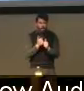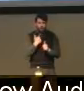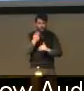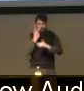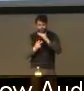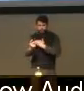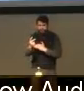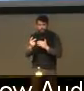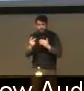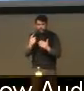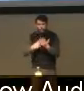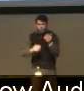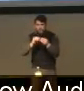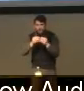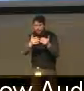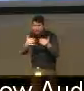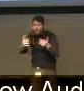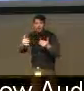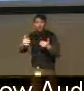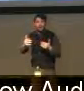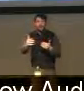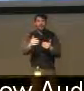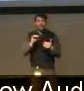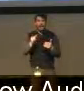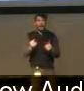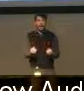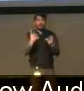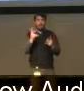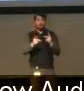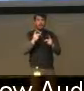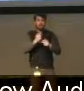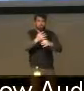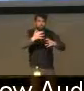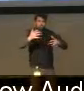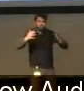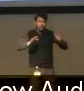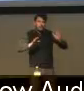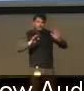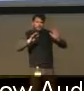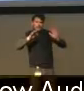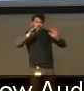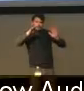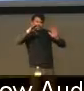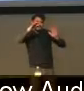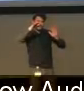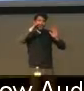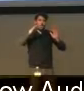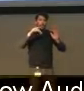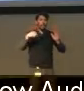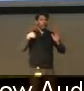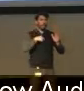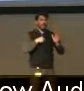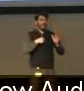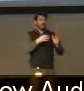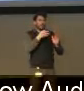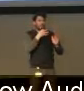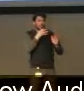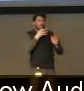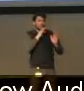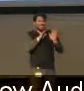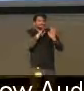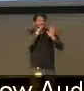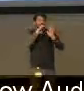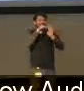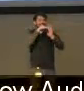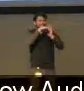flattening out of the curve. So as Vikas pointed out, we're kind of getting to the point where we think we're nearing the plateau. I think one of the questions